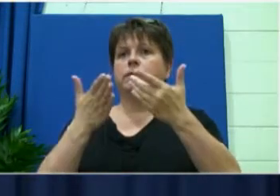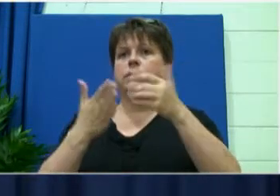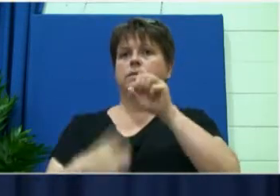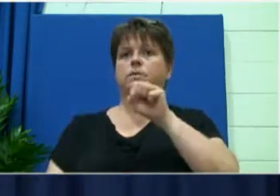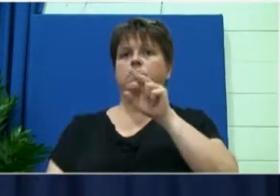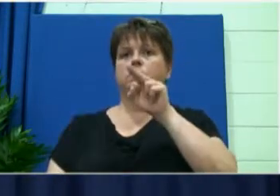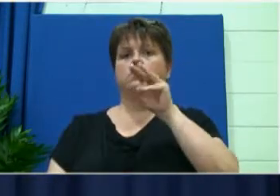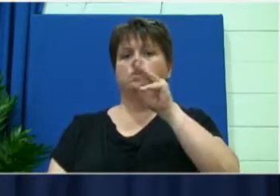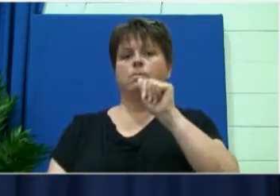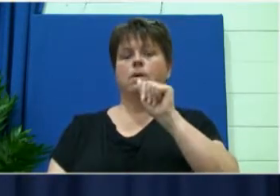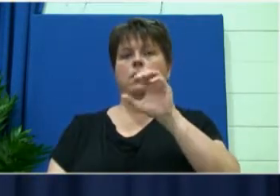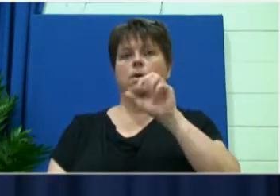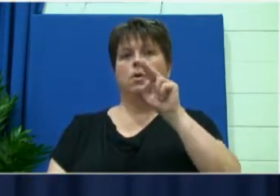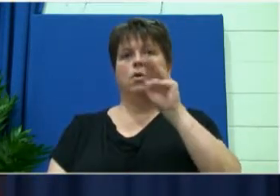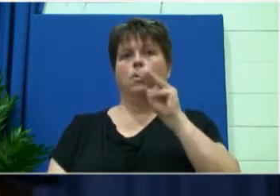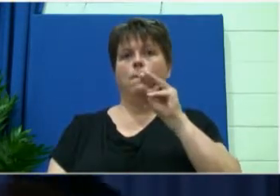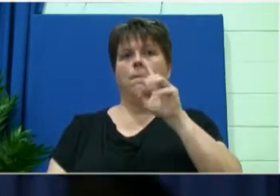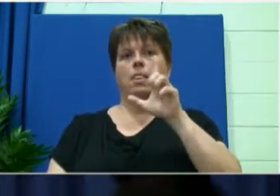cum laude students.